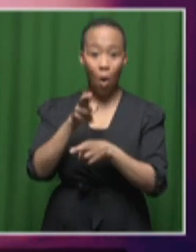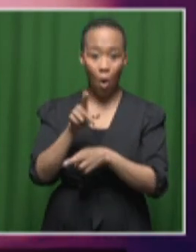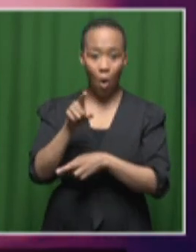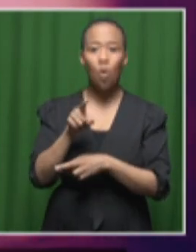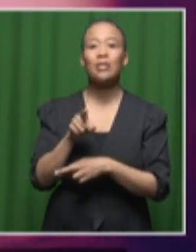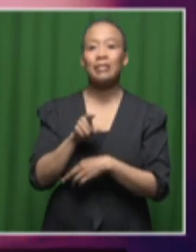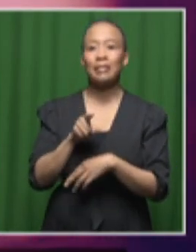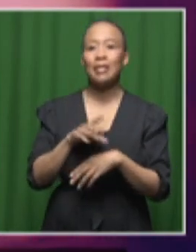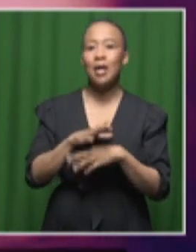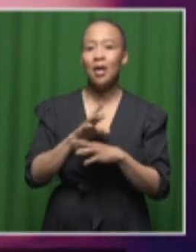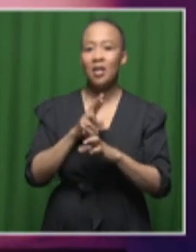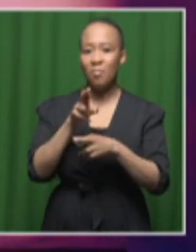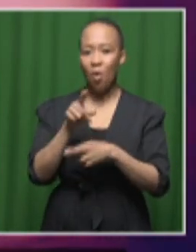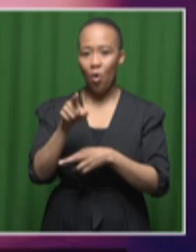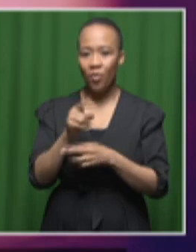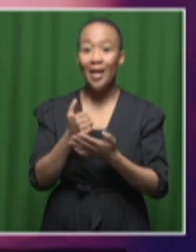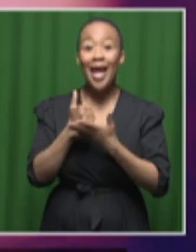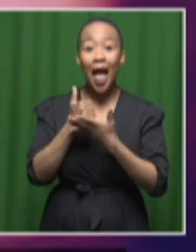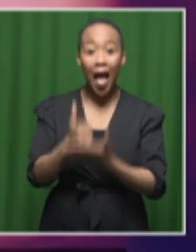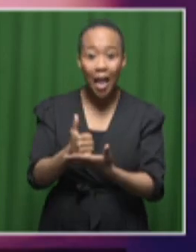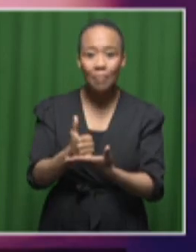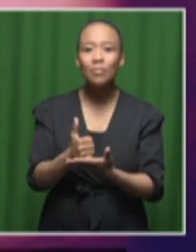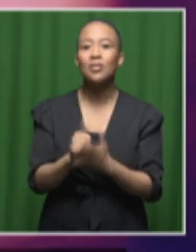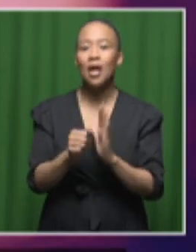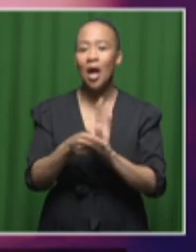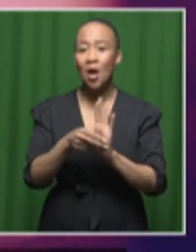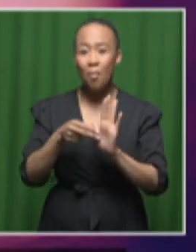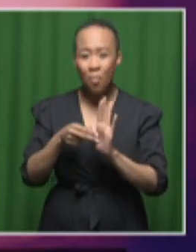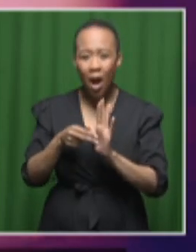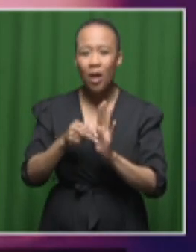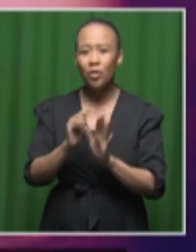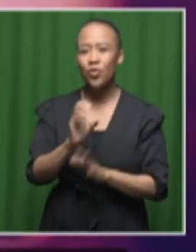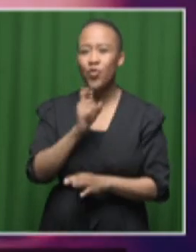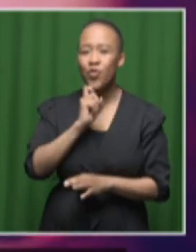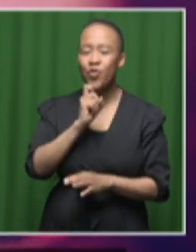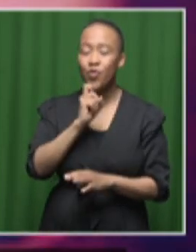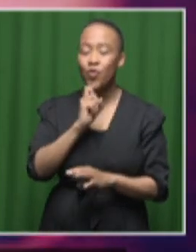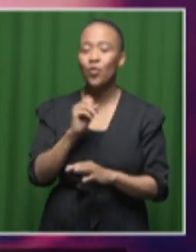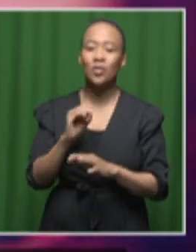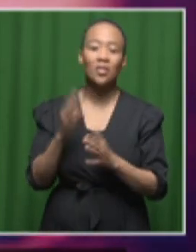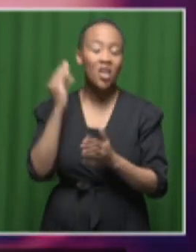drive brands' ambitions using data from over 7,000 young